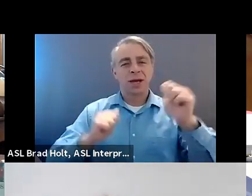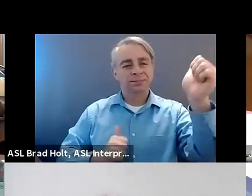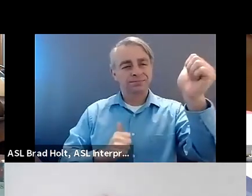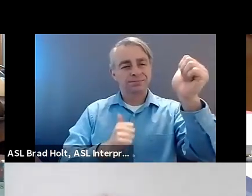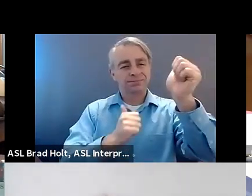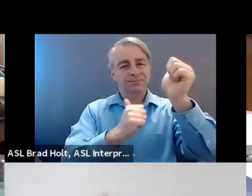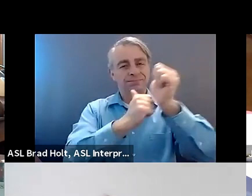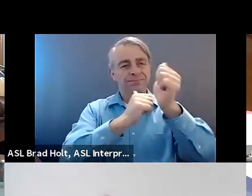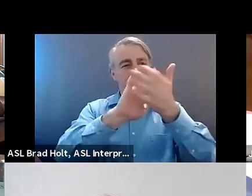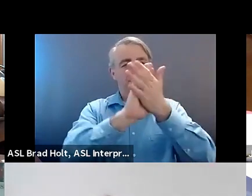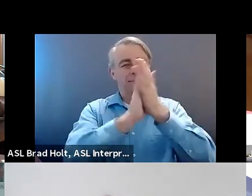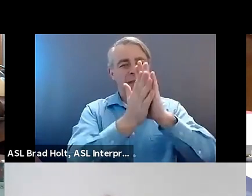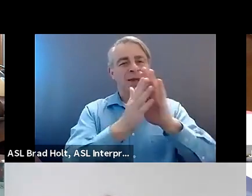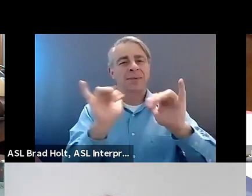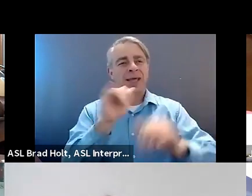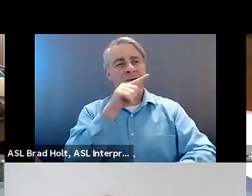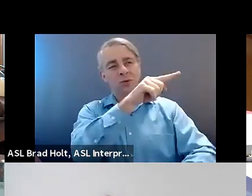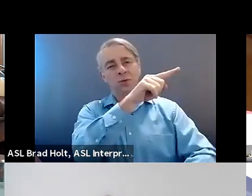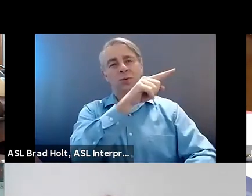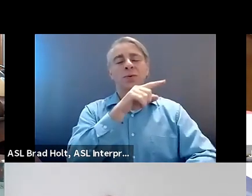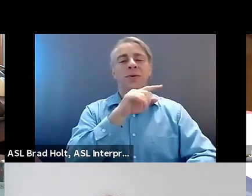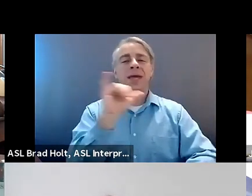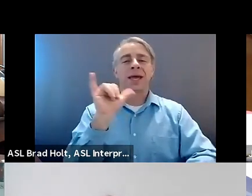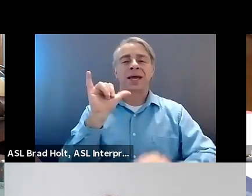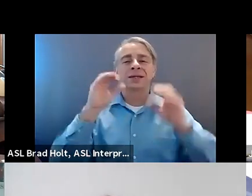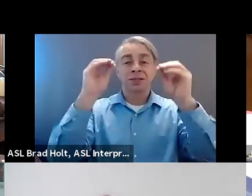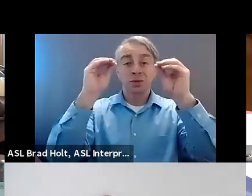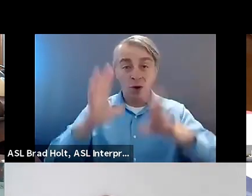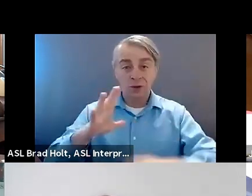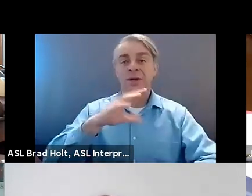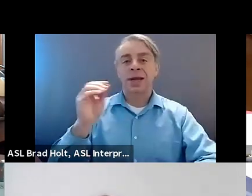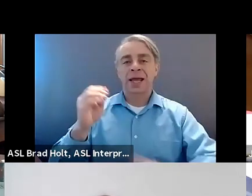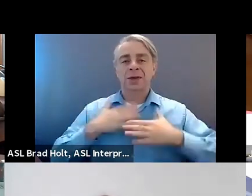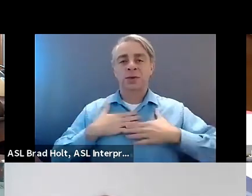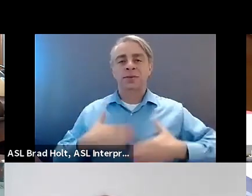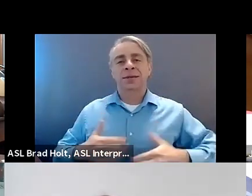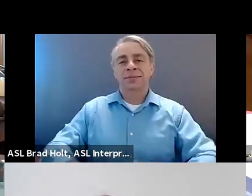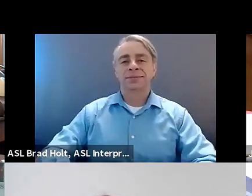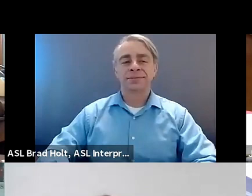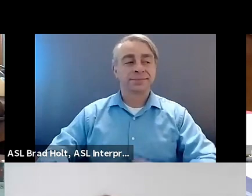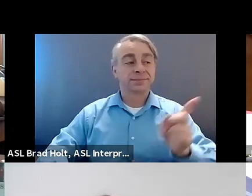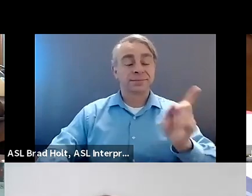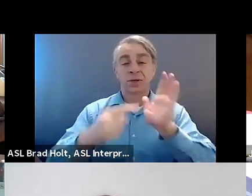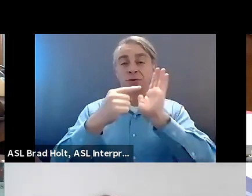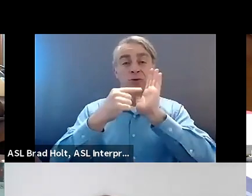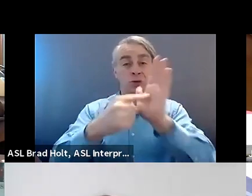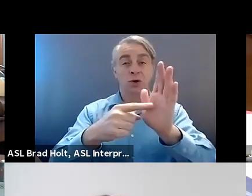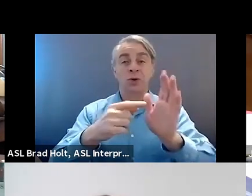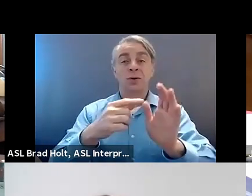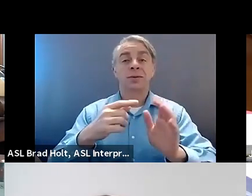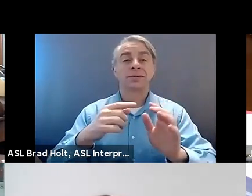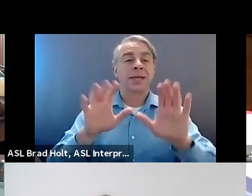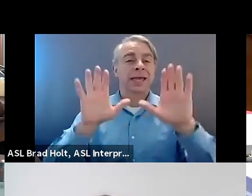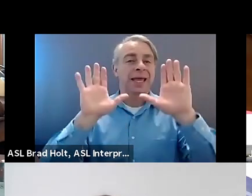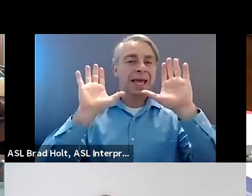being that you have modeled and inspired. You epitomize excellence, diligence, and